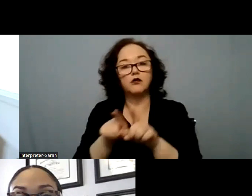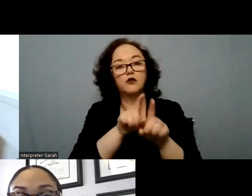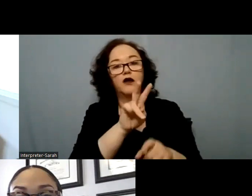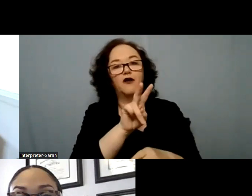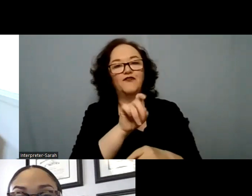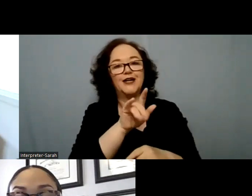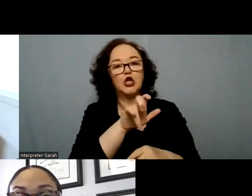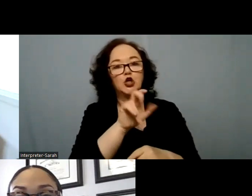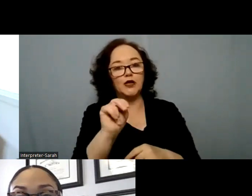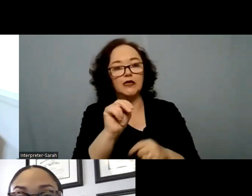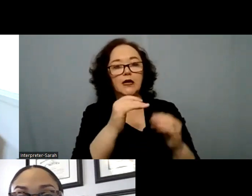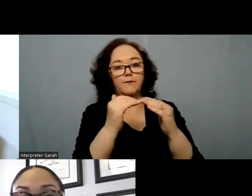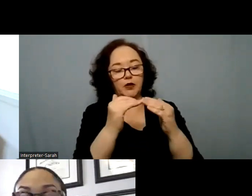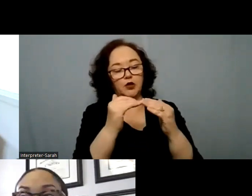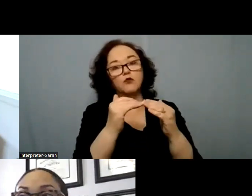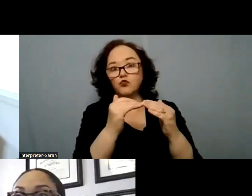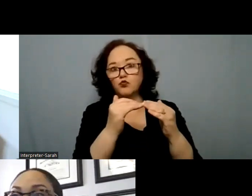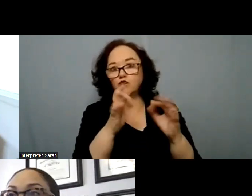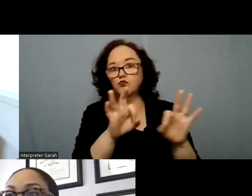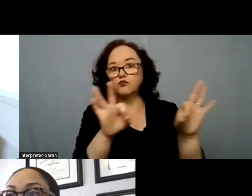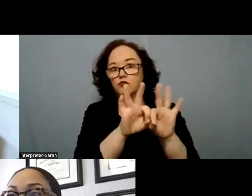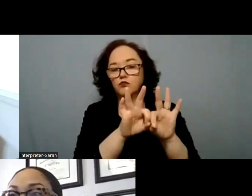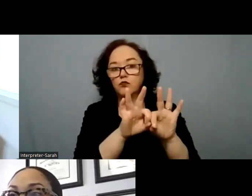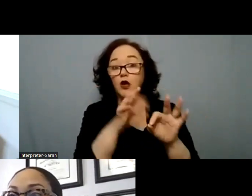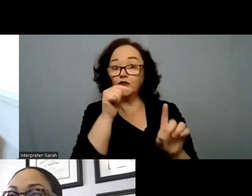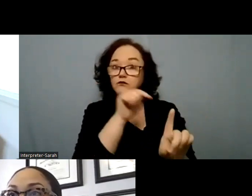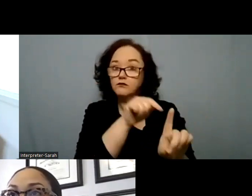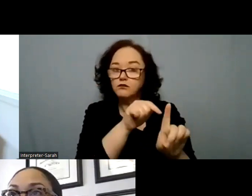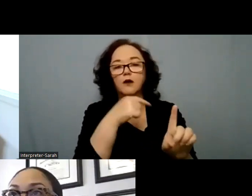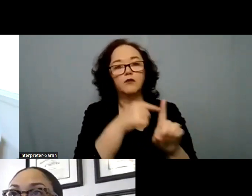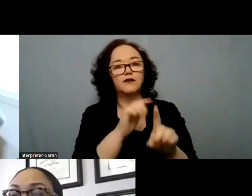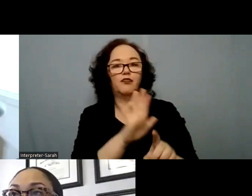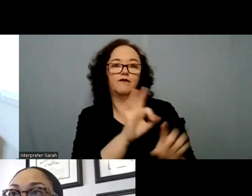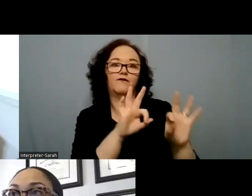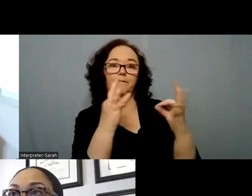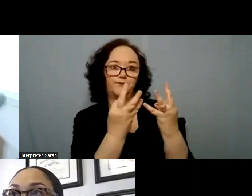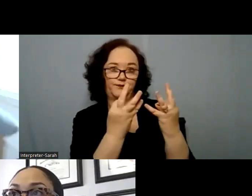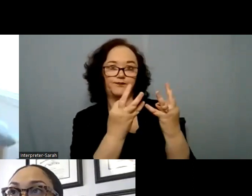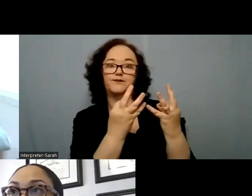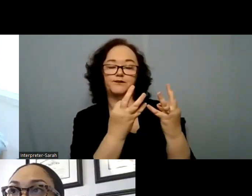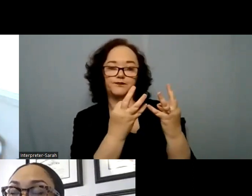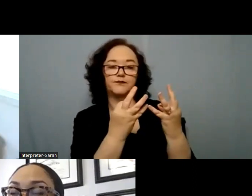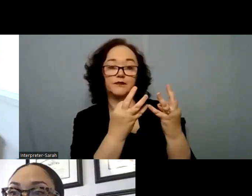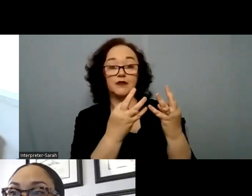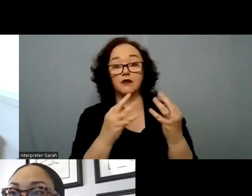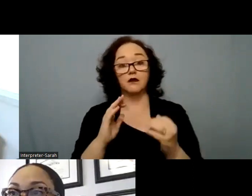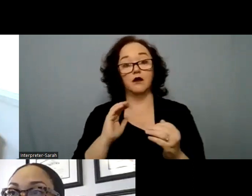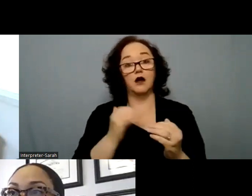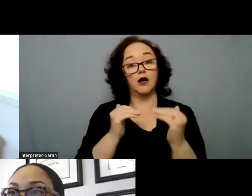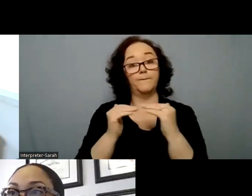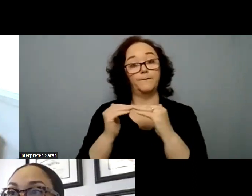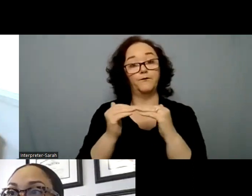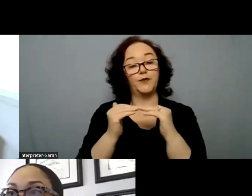That is so critical, not only for the veteran, but for the family. So the peers that we have are not only a